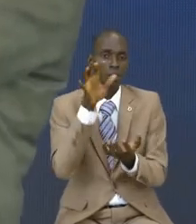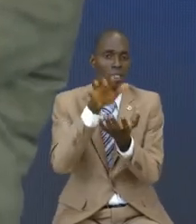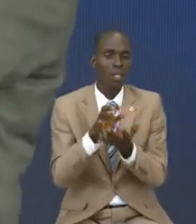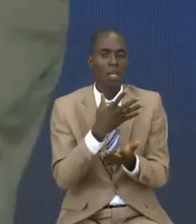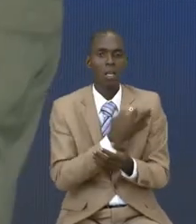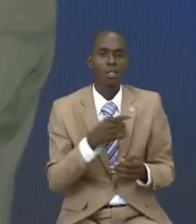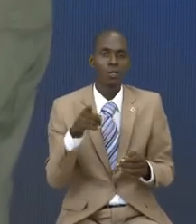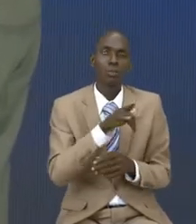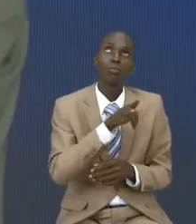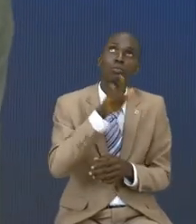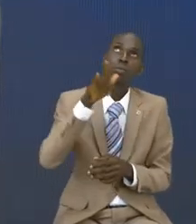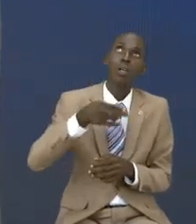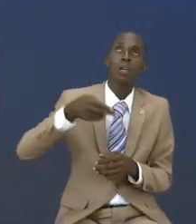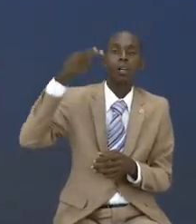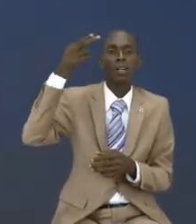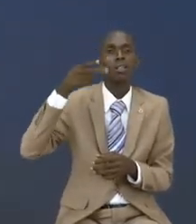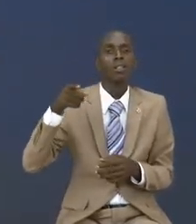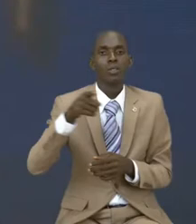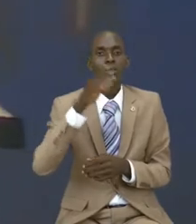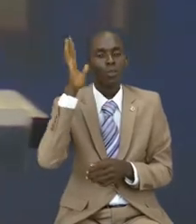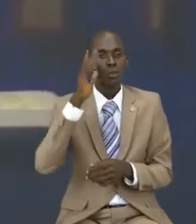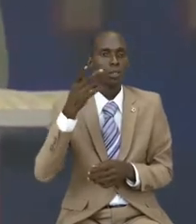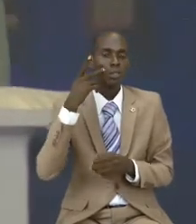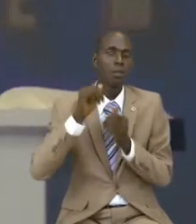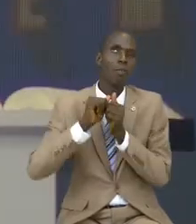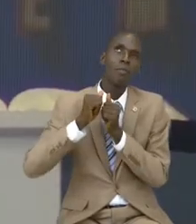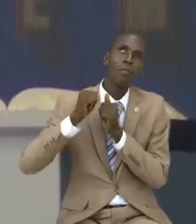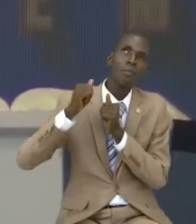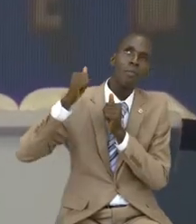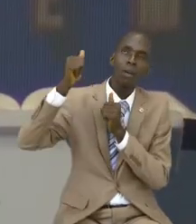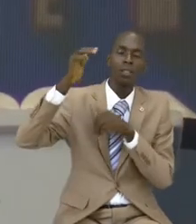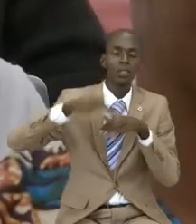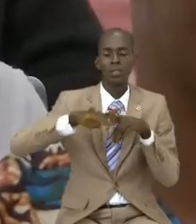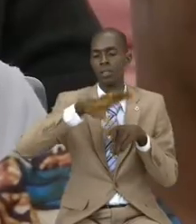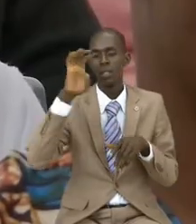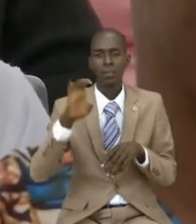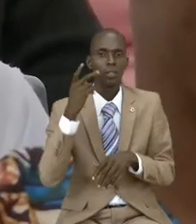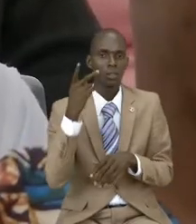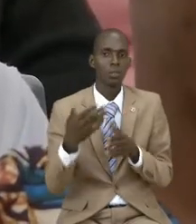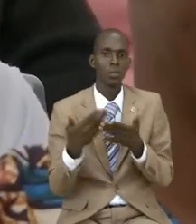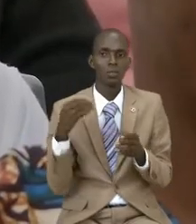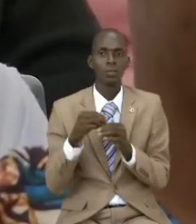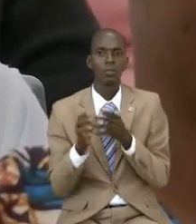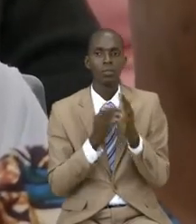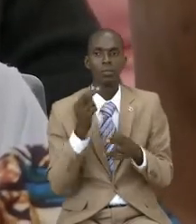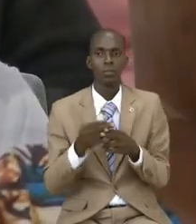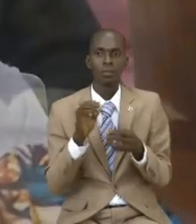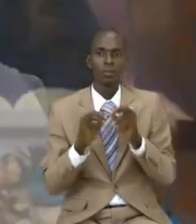soar above, you will see farther than you have ever seen. Yeah. Number